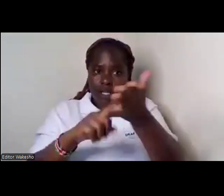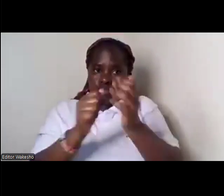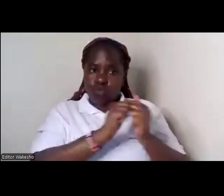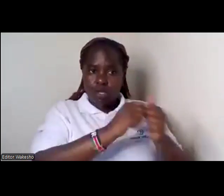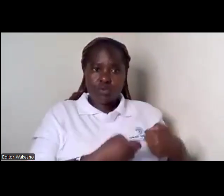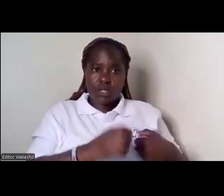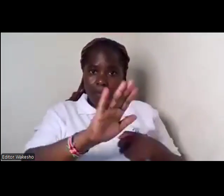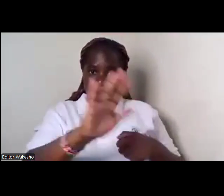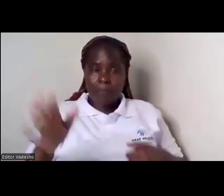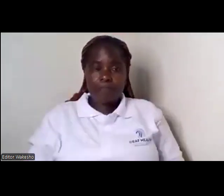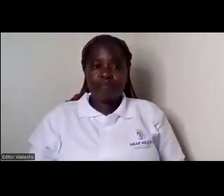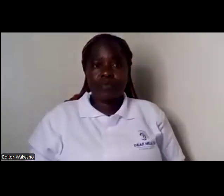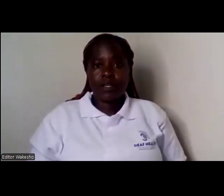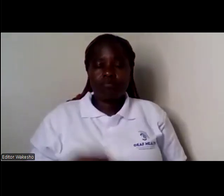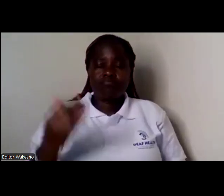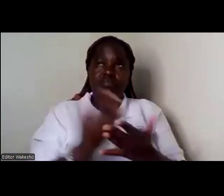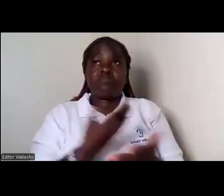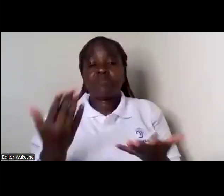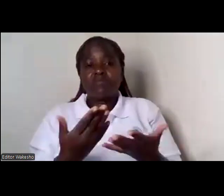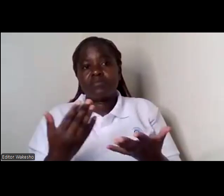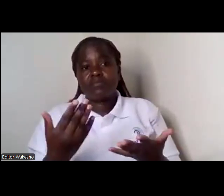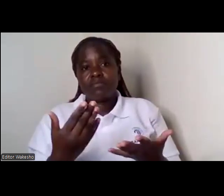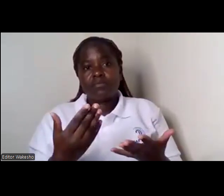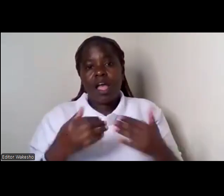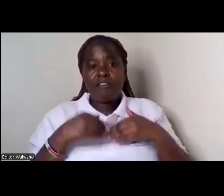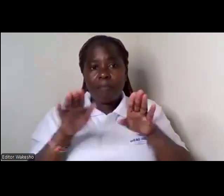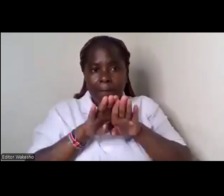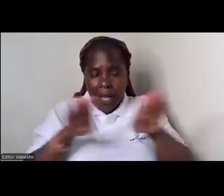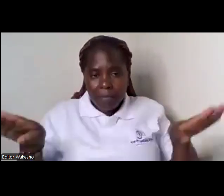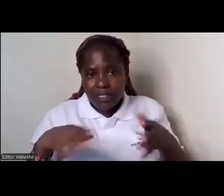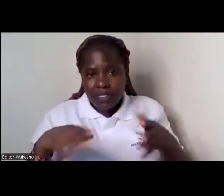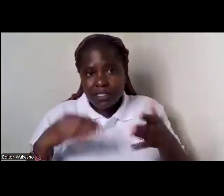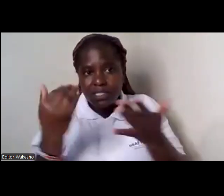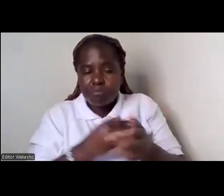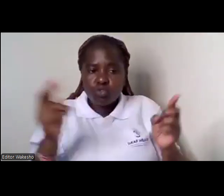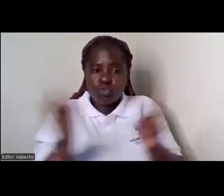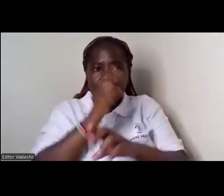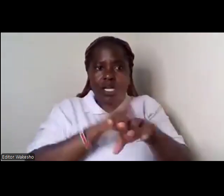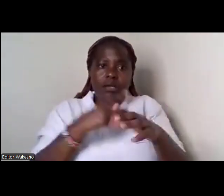discuss. Some, as you had, are permanent. Some are temporary.